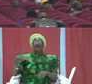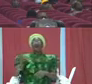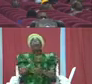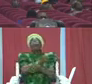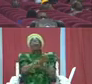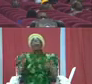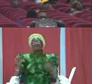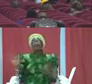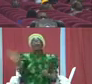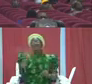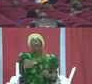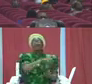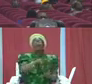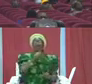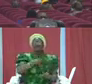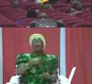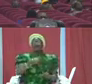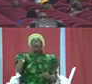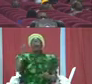Thank you, Father.